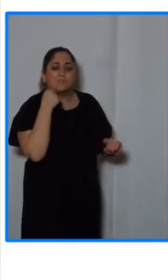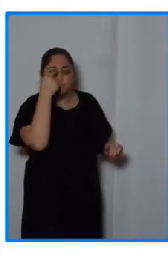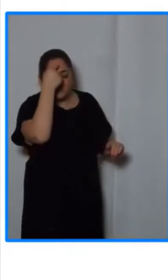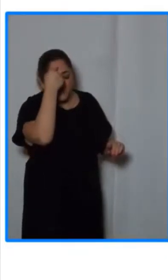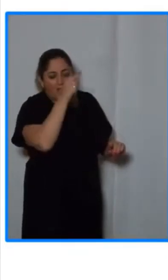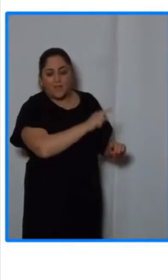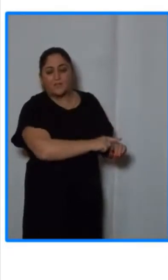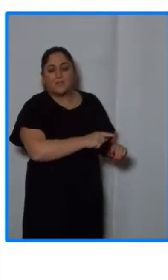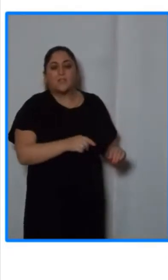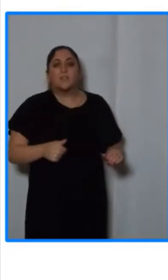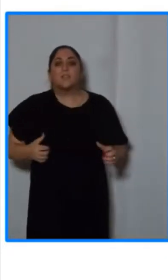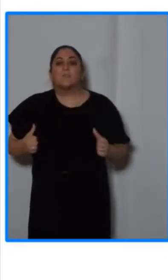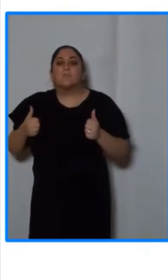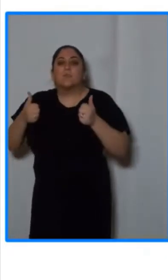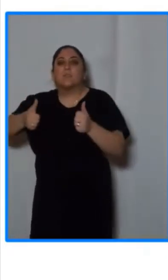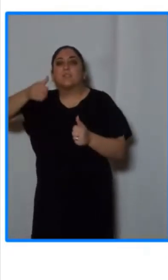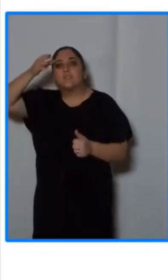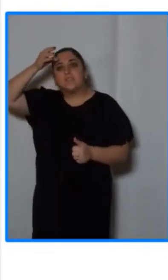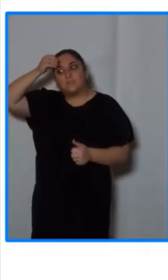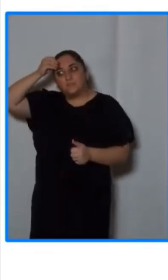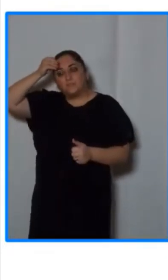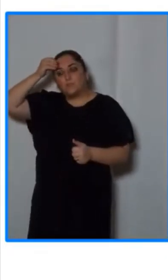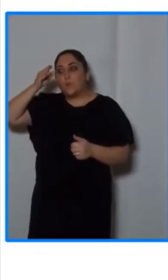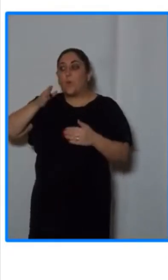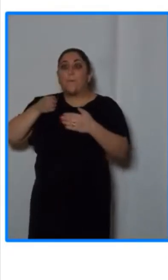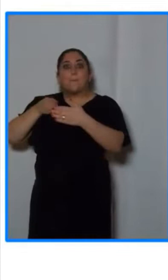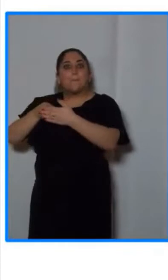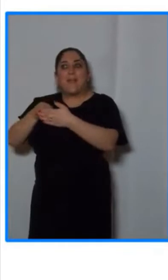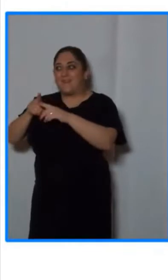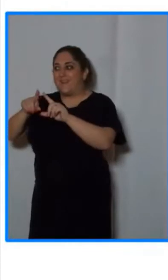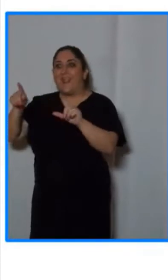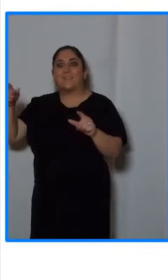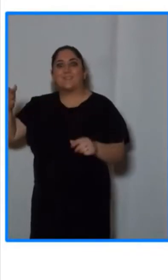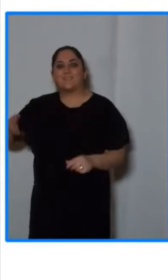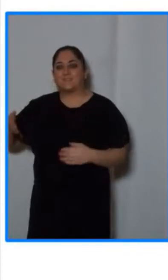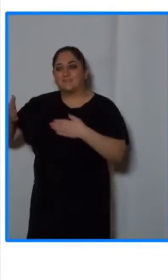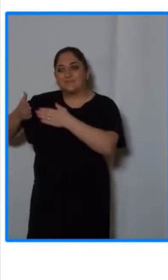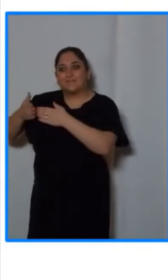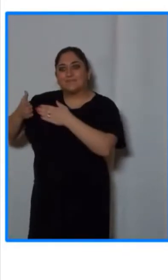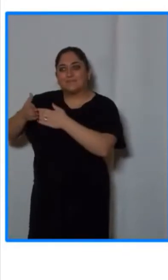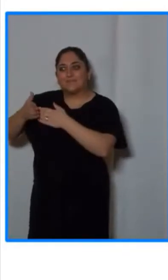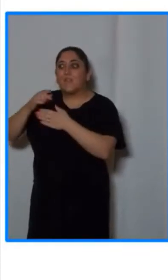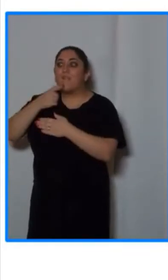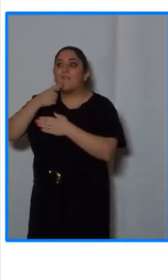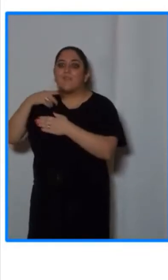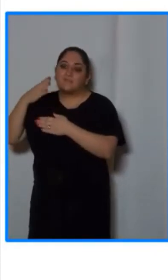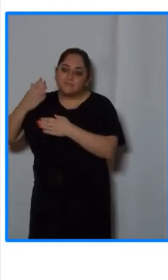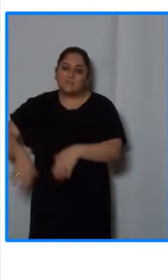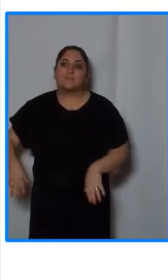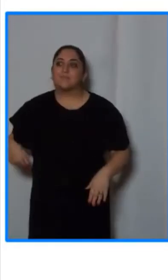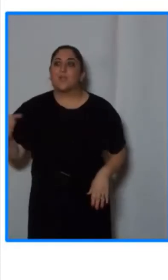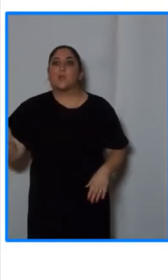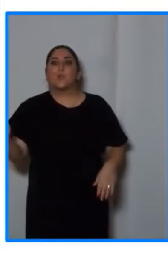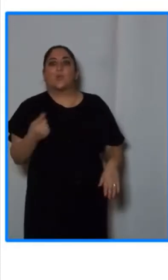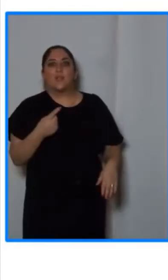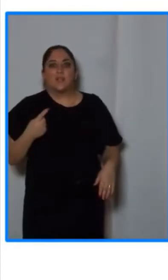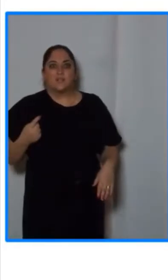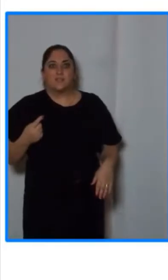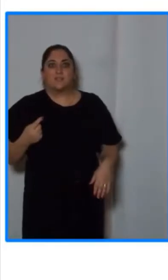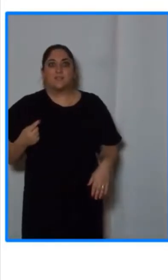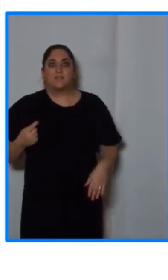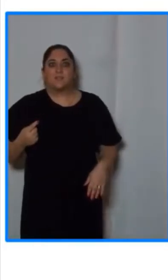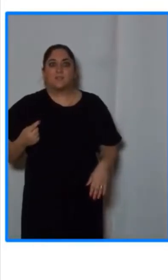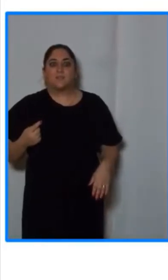Understanding the variety of user needs should rather be your tool to create great services for all. So to recap, there's